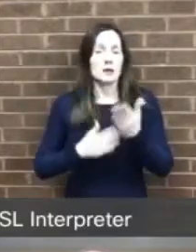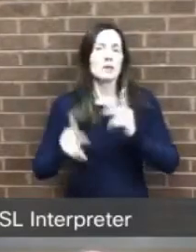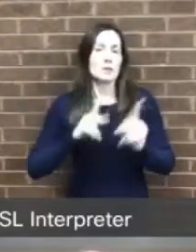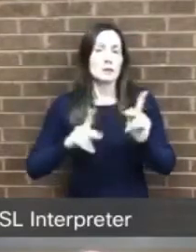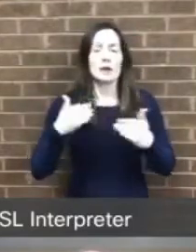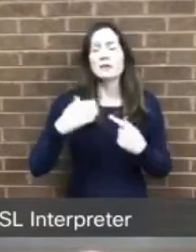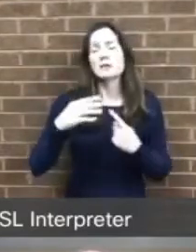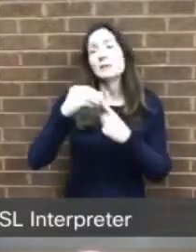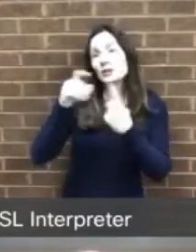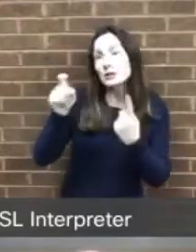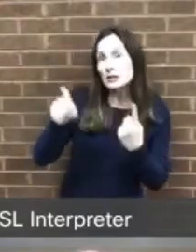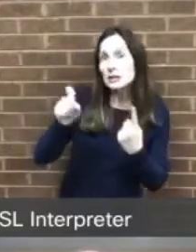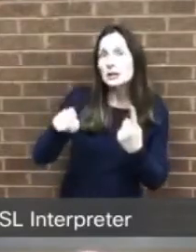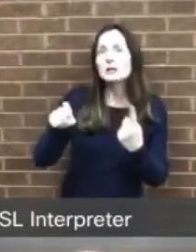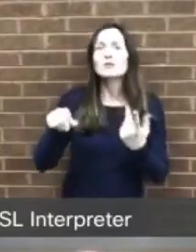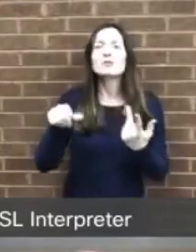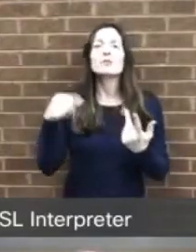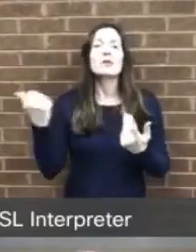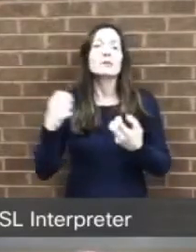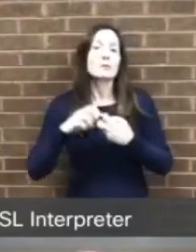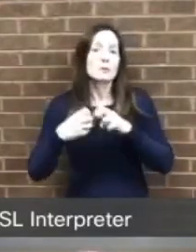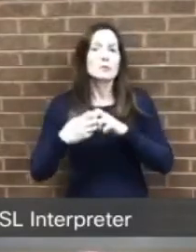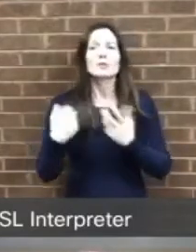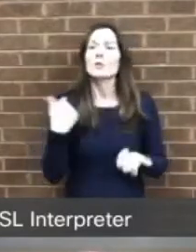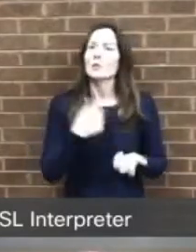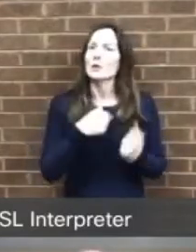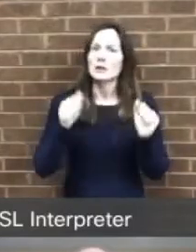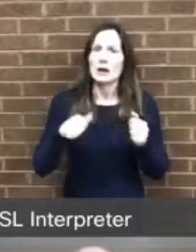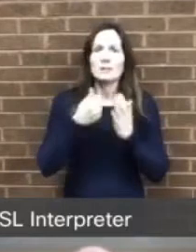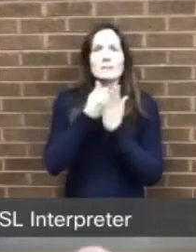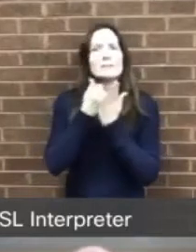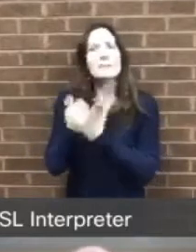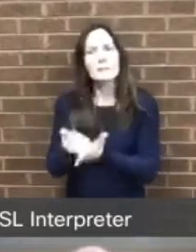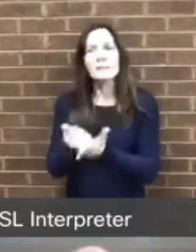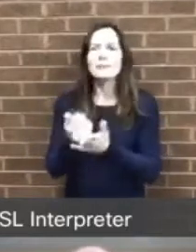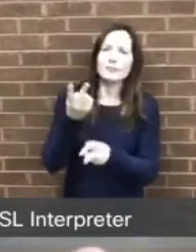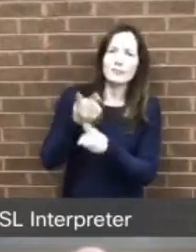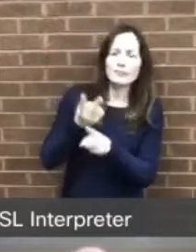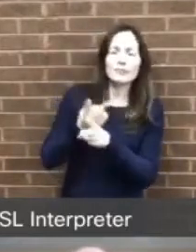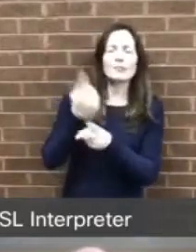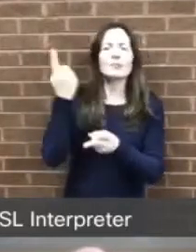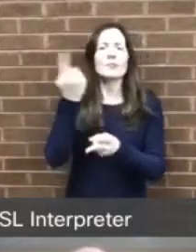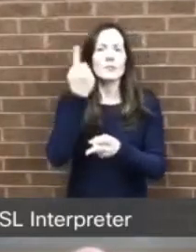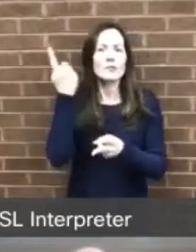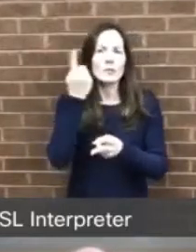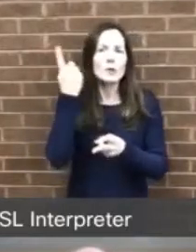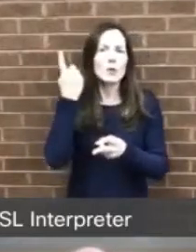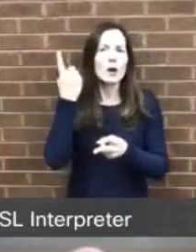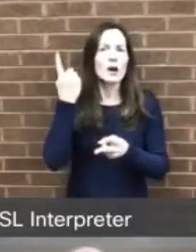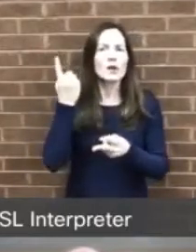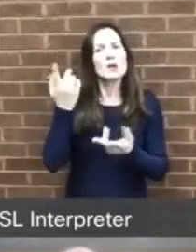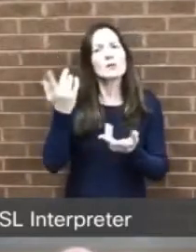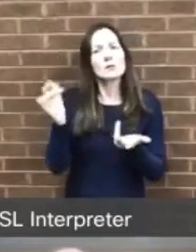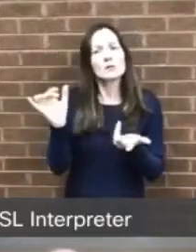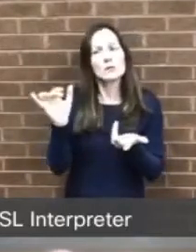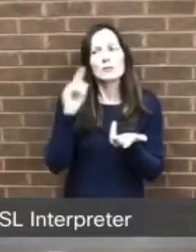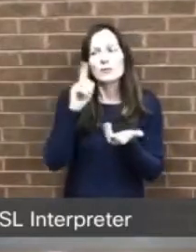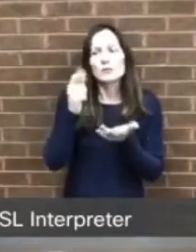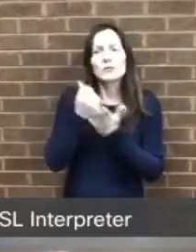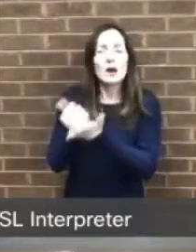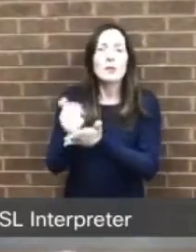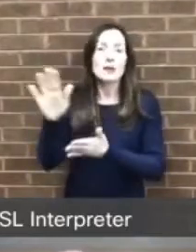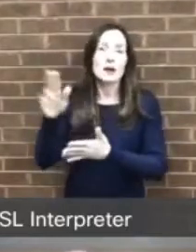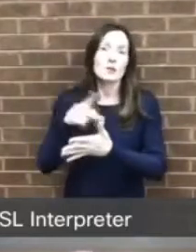serve as primary caregivers for their relatives, or have someone in the home with a chronic illness or physical disability, we are also here for them and for those